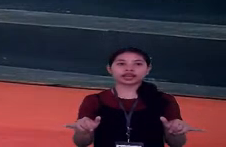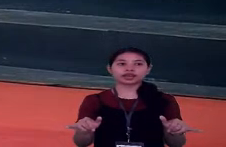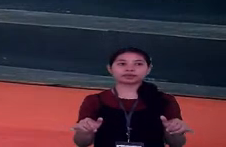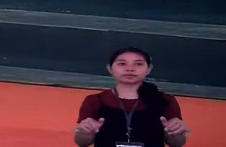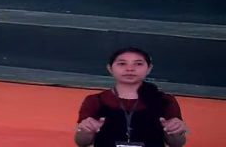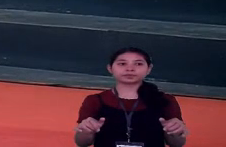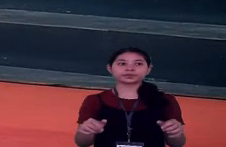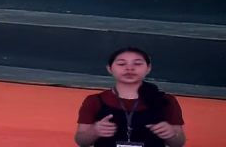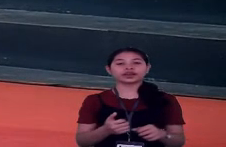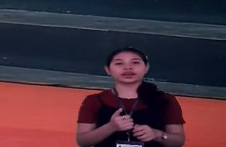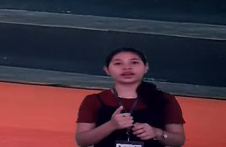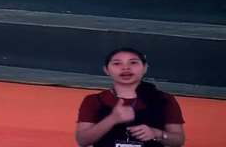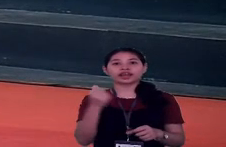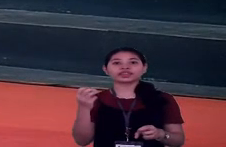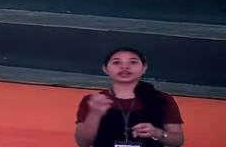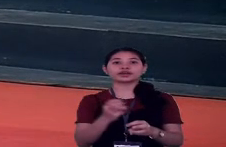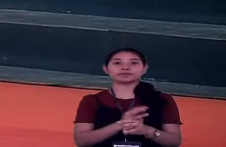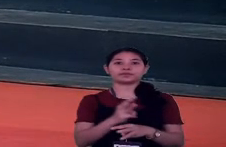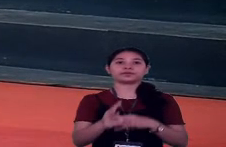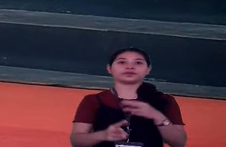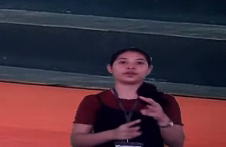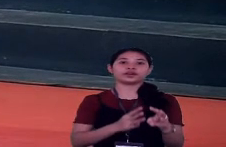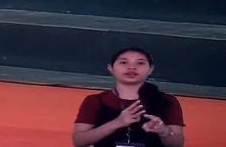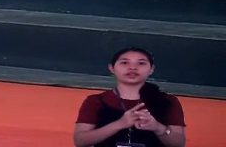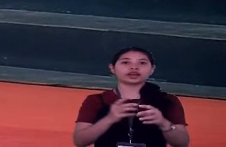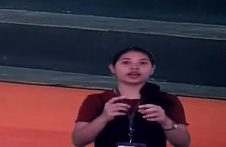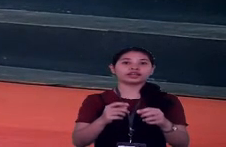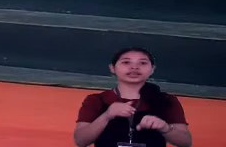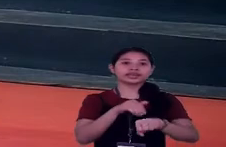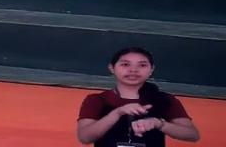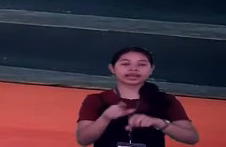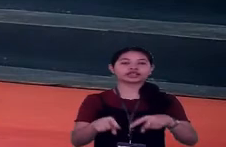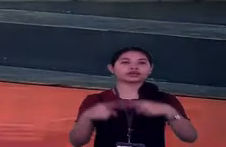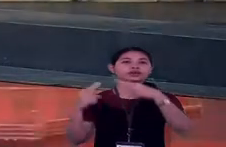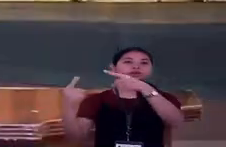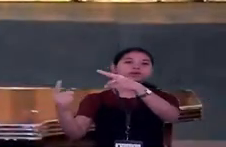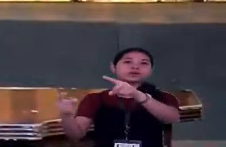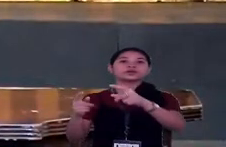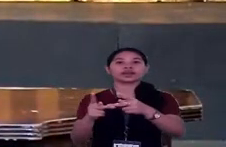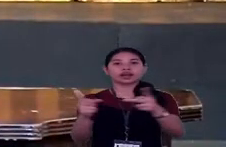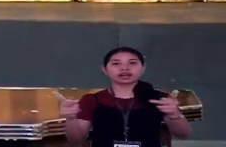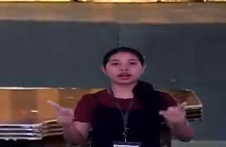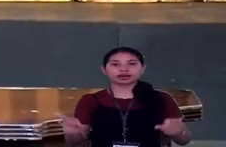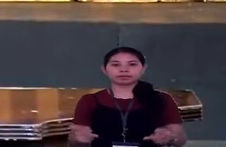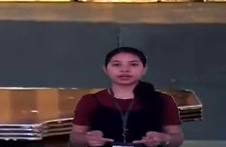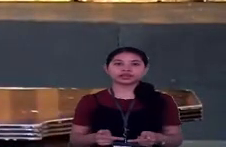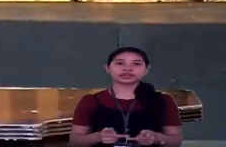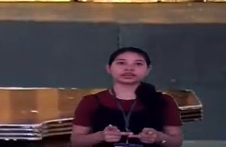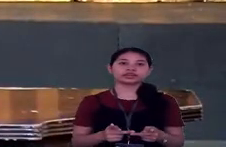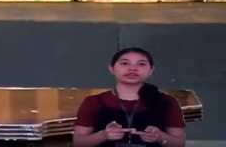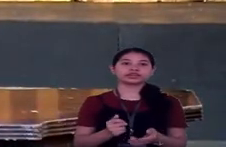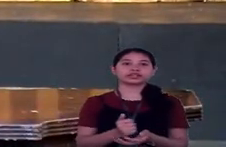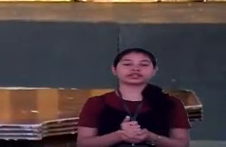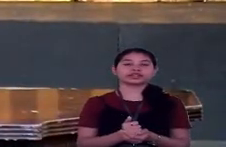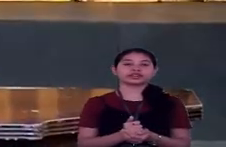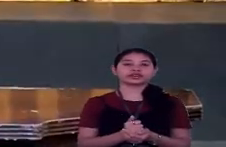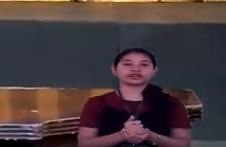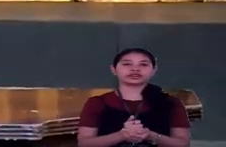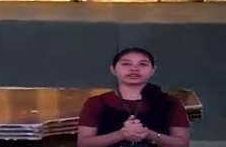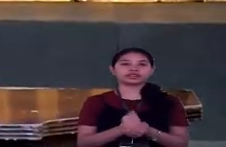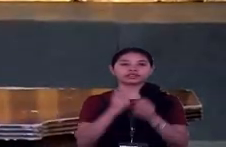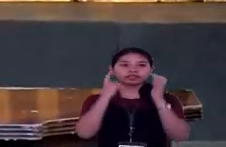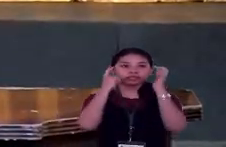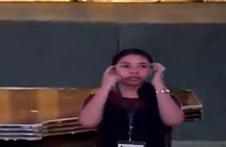reached in the different parts of the world go to other parts of the world. Brother Procopia is a Papua